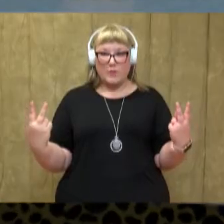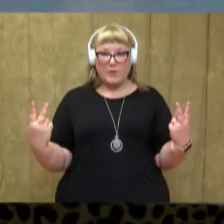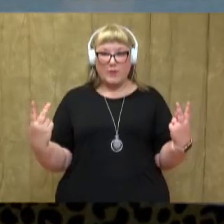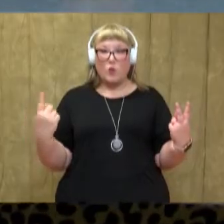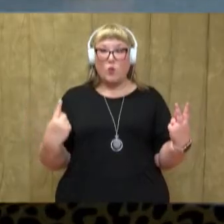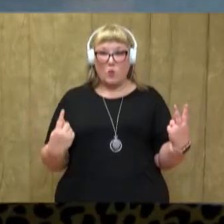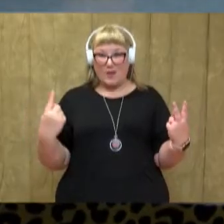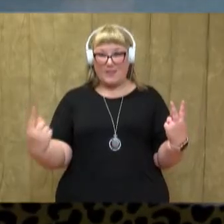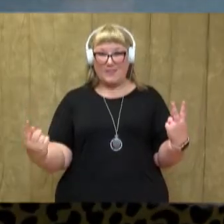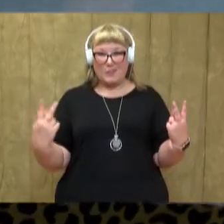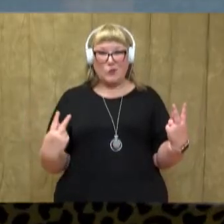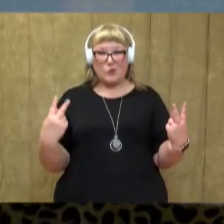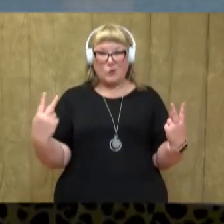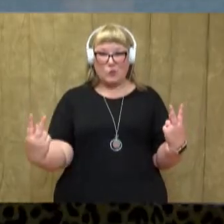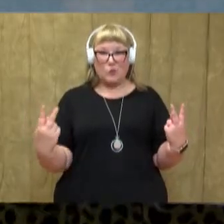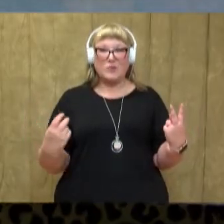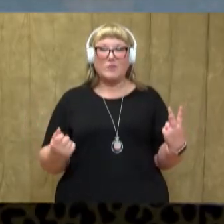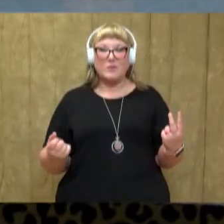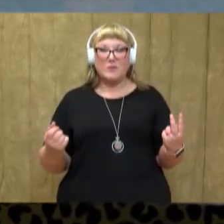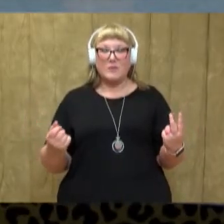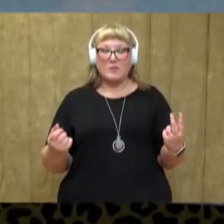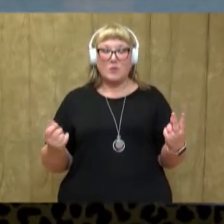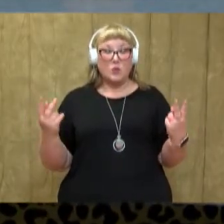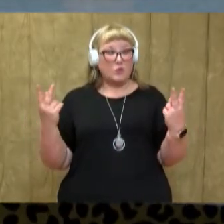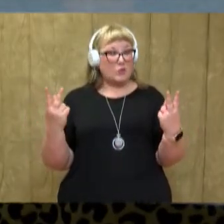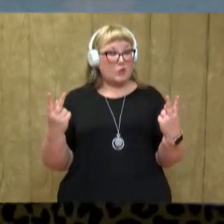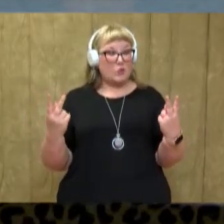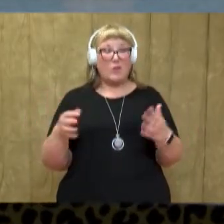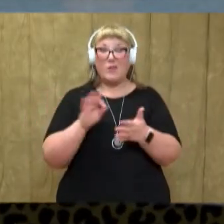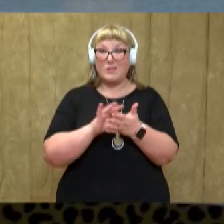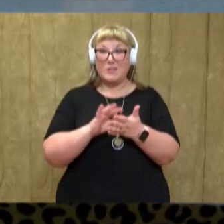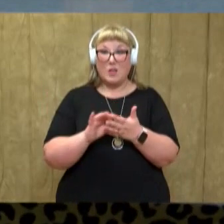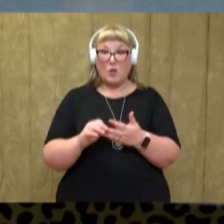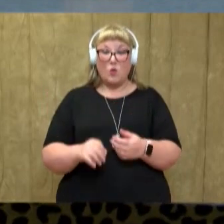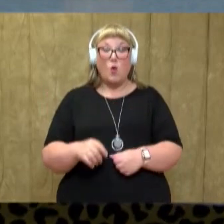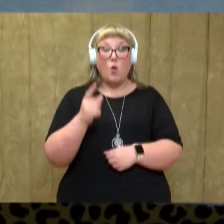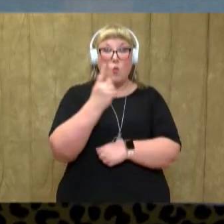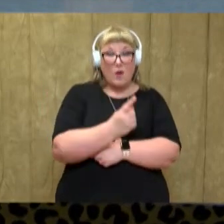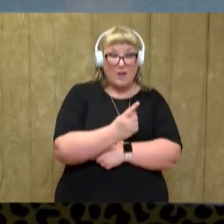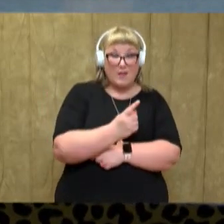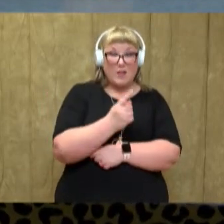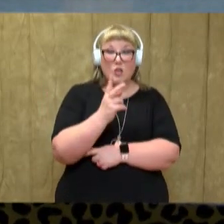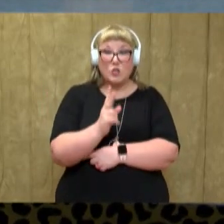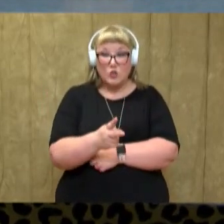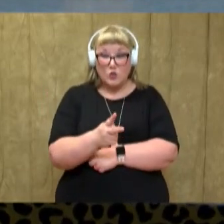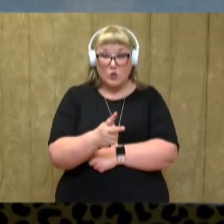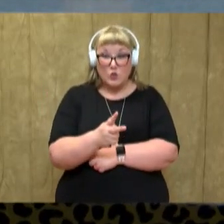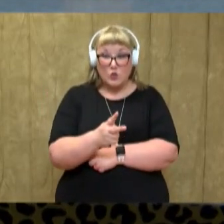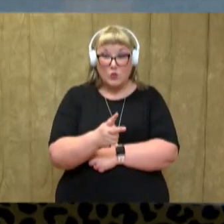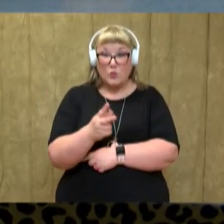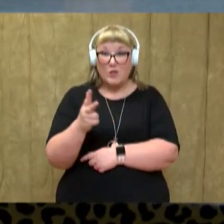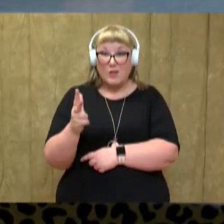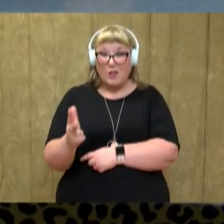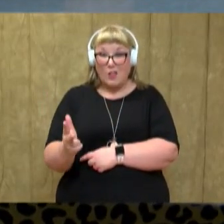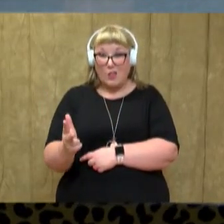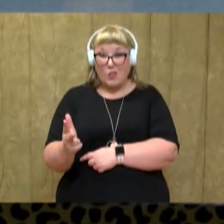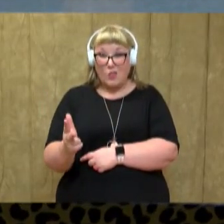1, 2. Now let's count those cubes all together. 1,